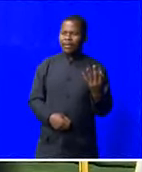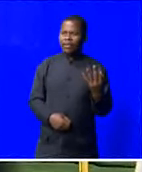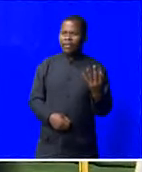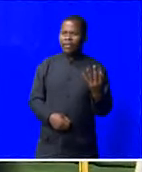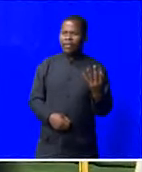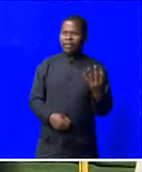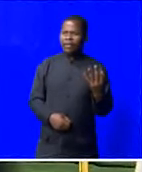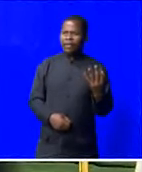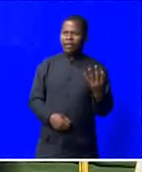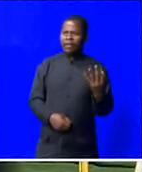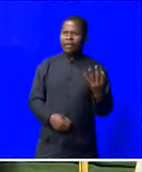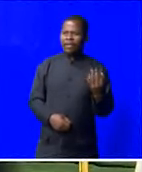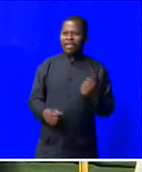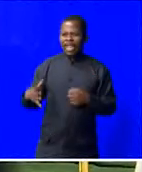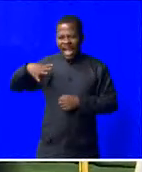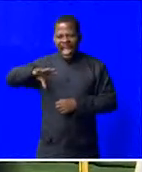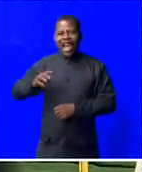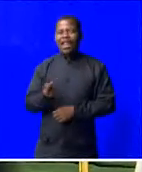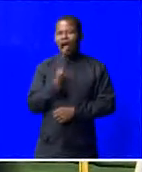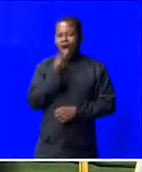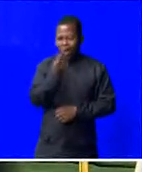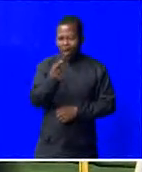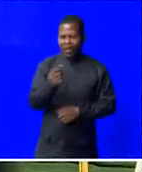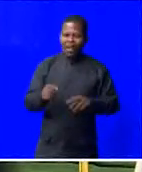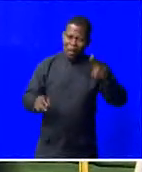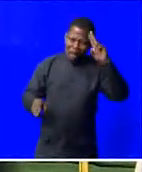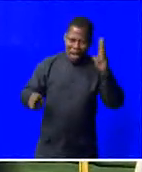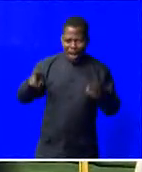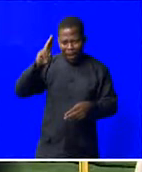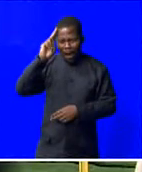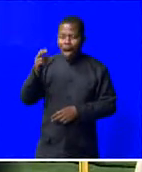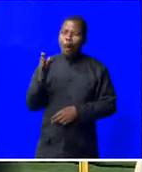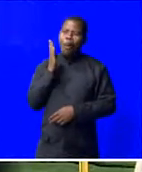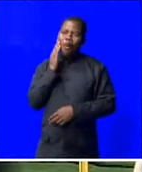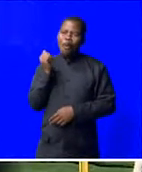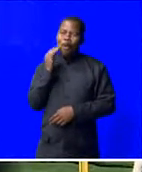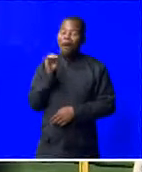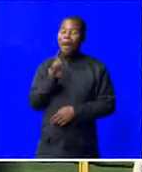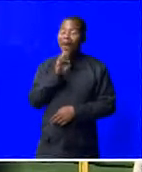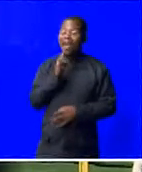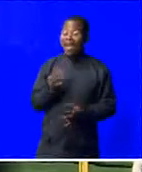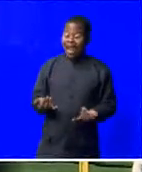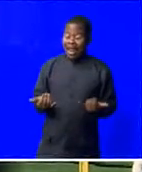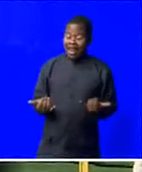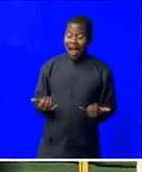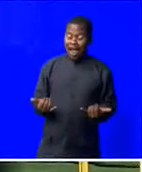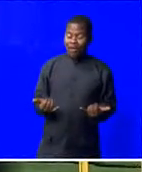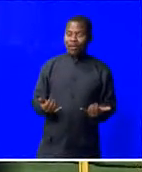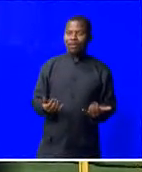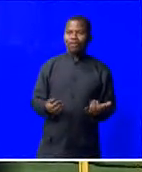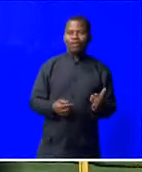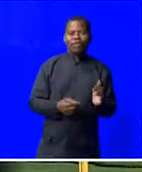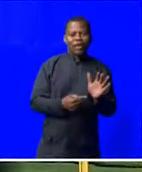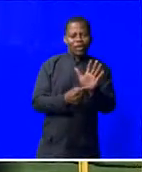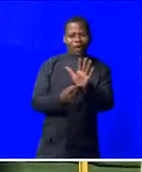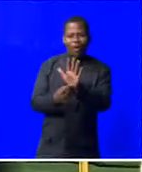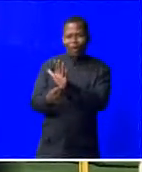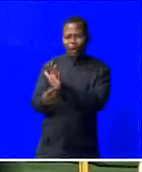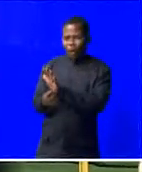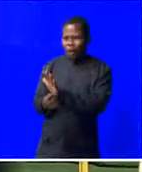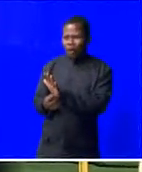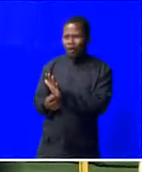labanye nabakuvusela labathi mlungu. Kepha ke sobatshengise kwekutsi what you